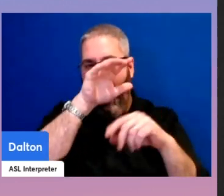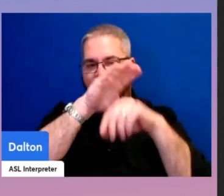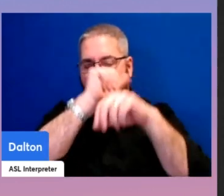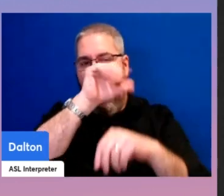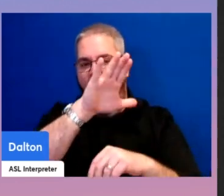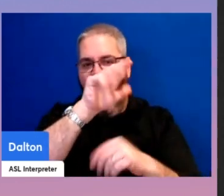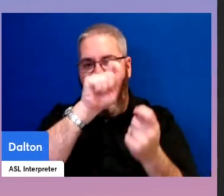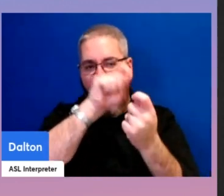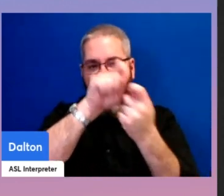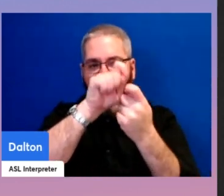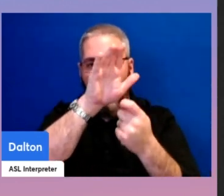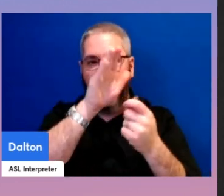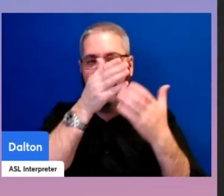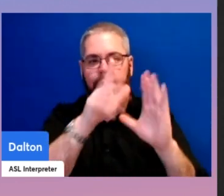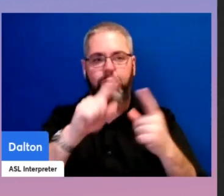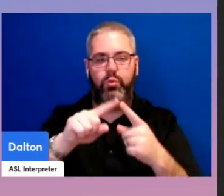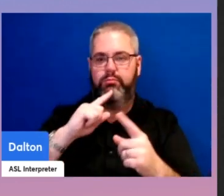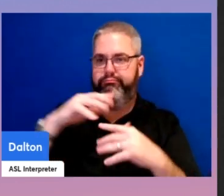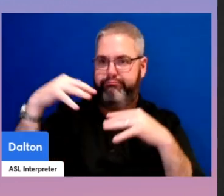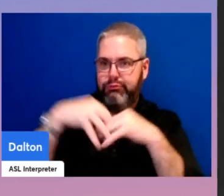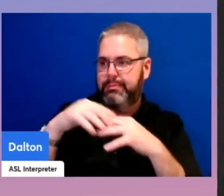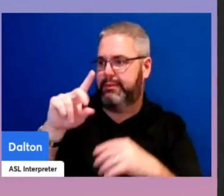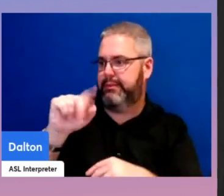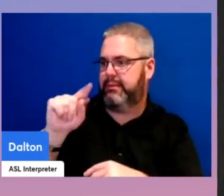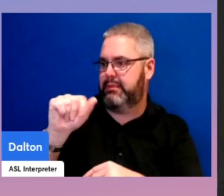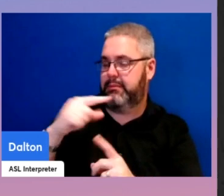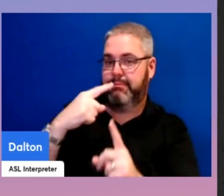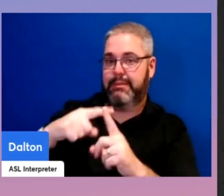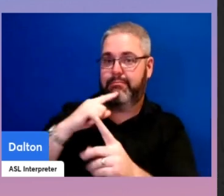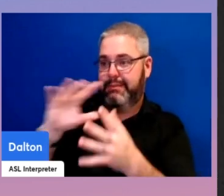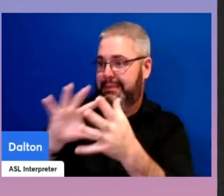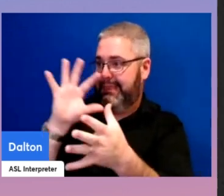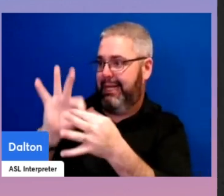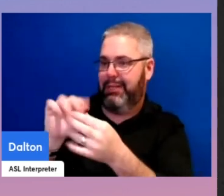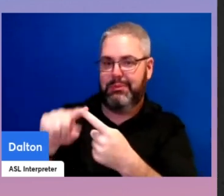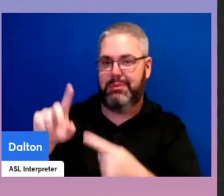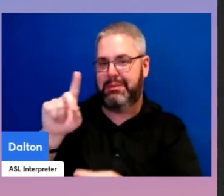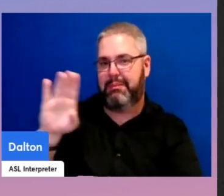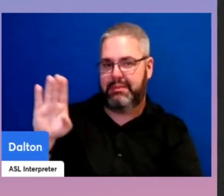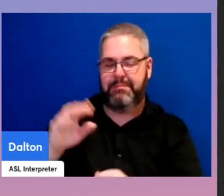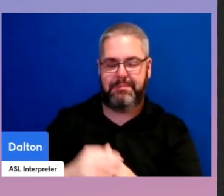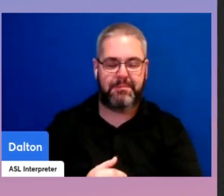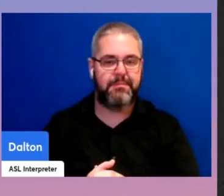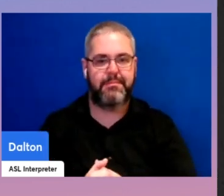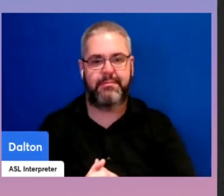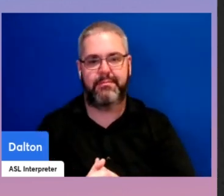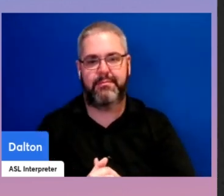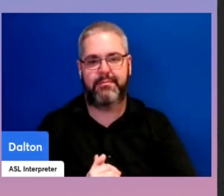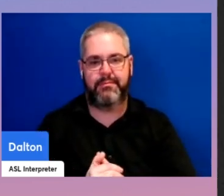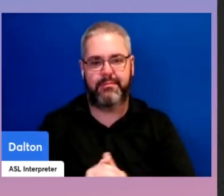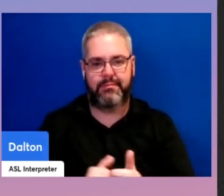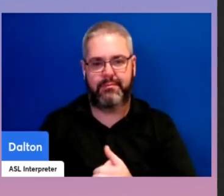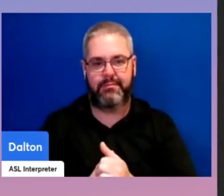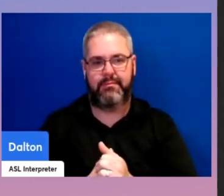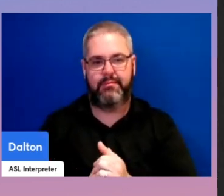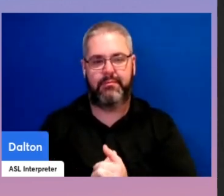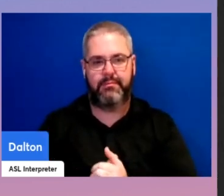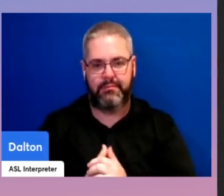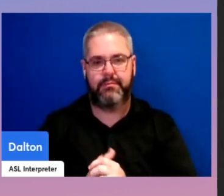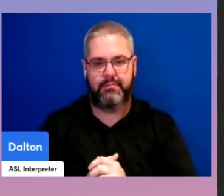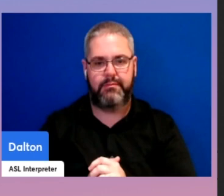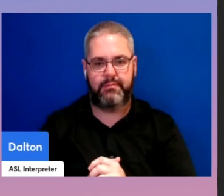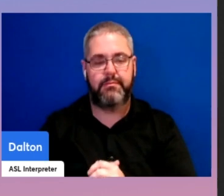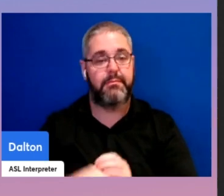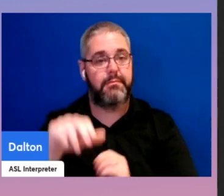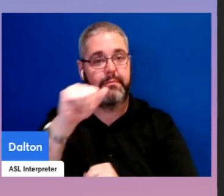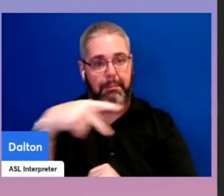to encrypt data and to also connect to the database. So now let's get into how this application